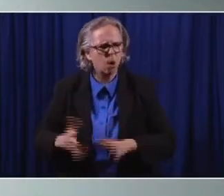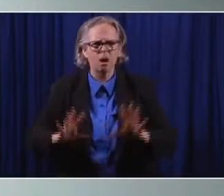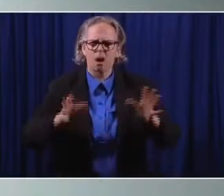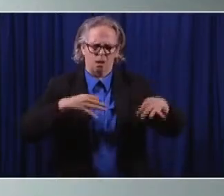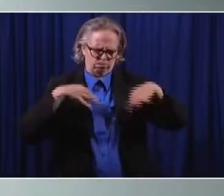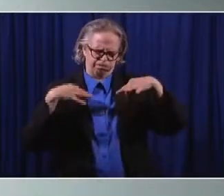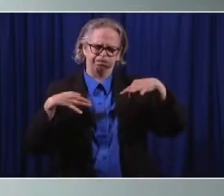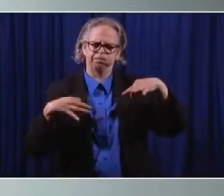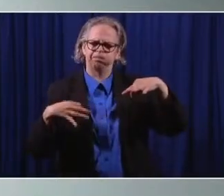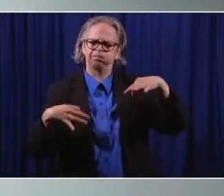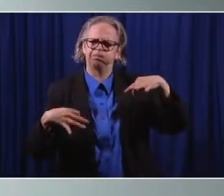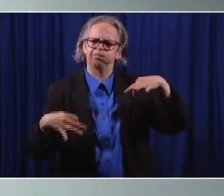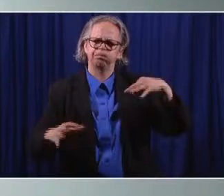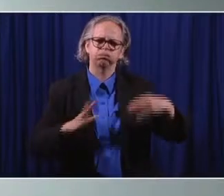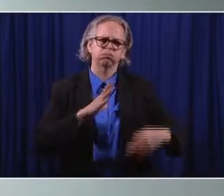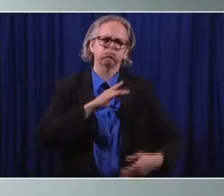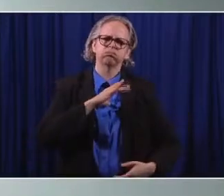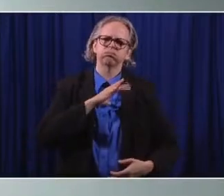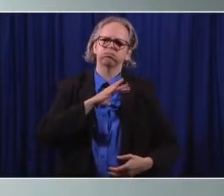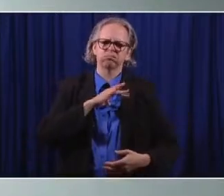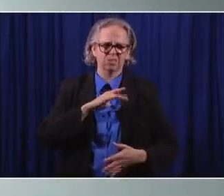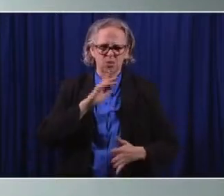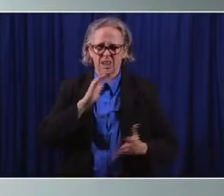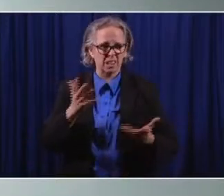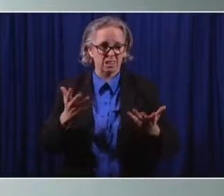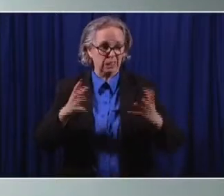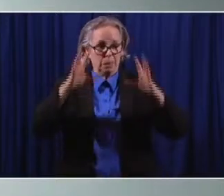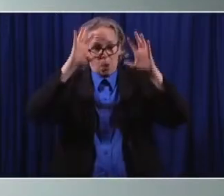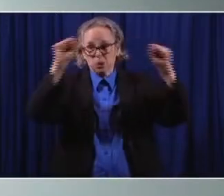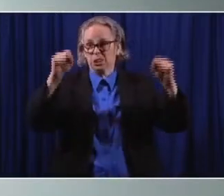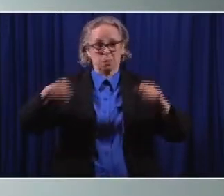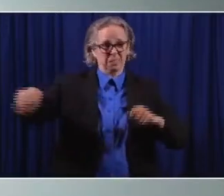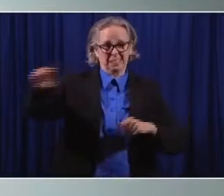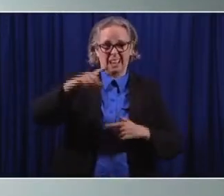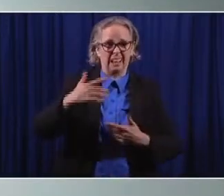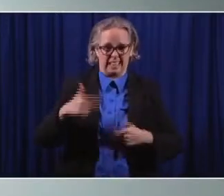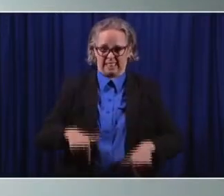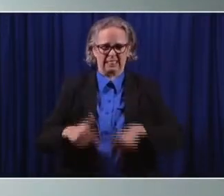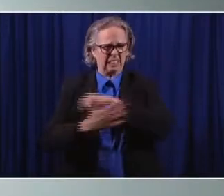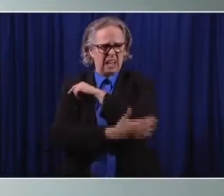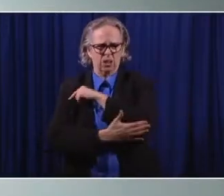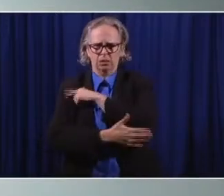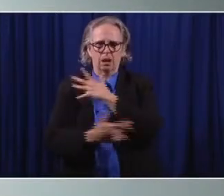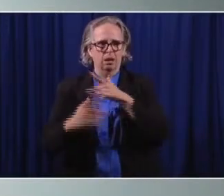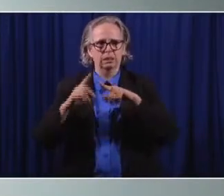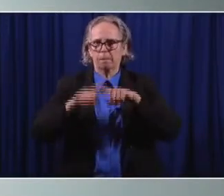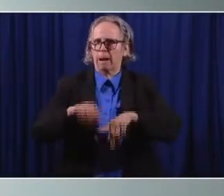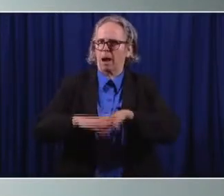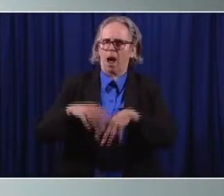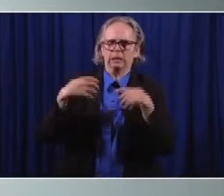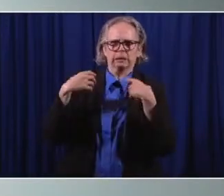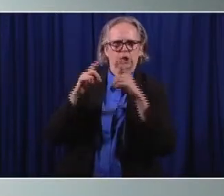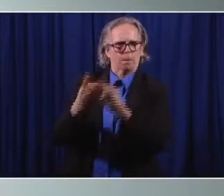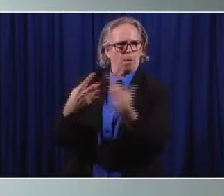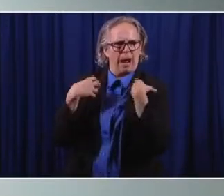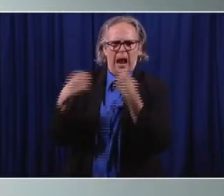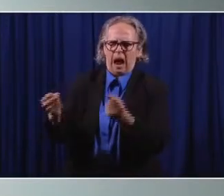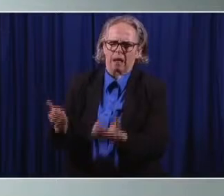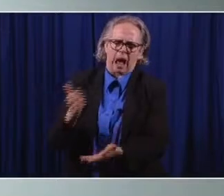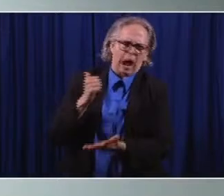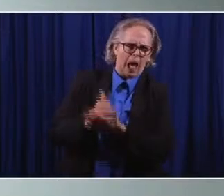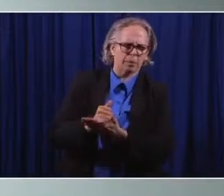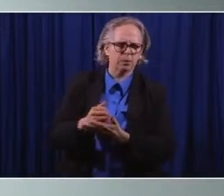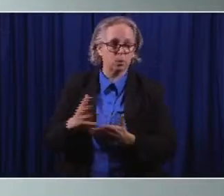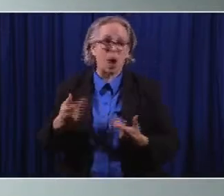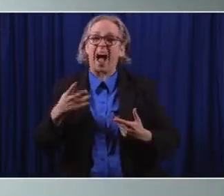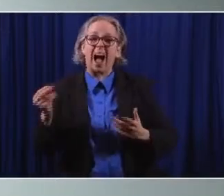probably most superintendents from Summit County would say that. But we've really encouraged our parents. They've asked us for the choice.